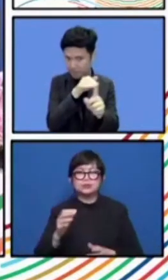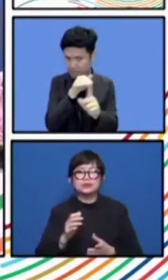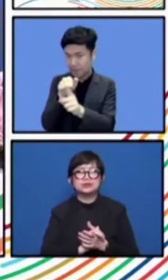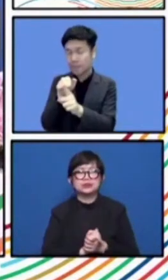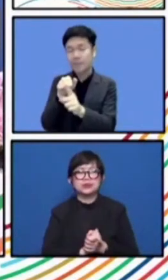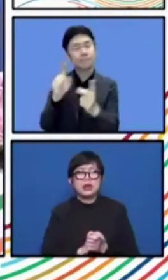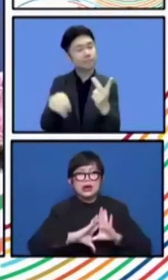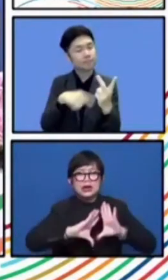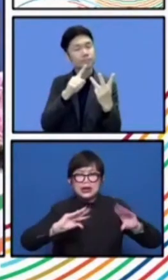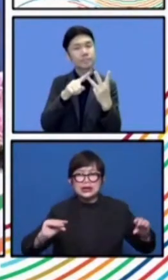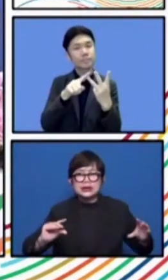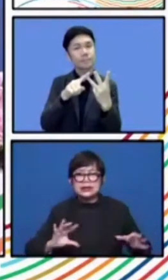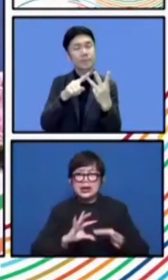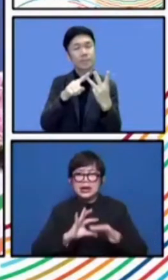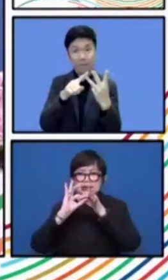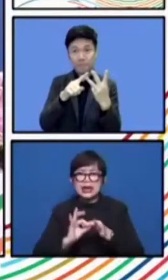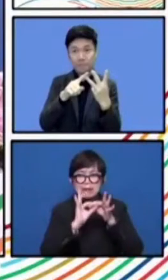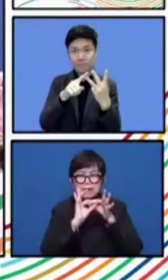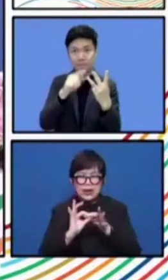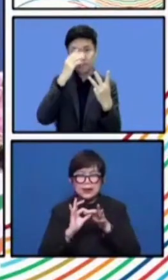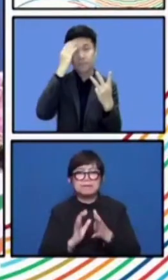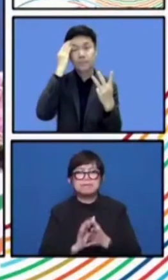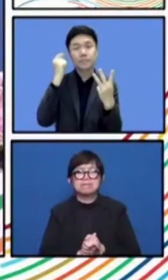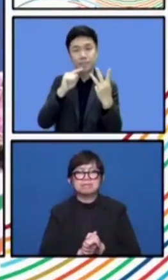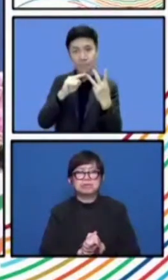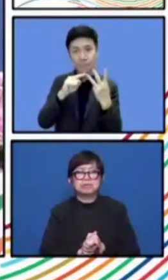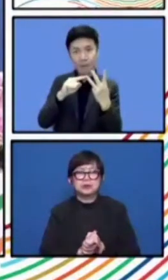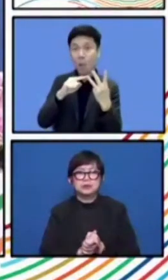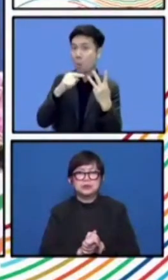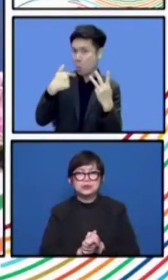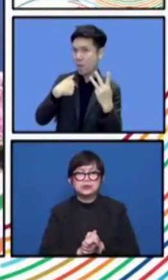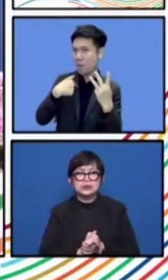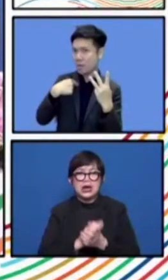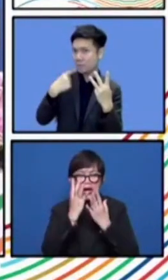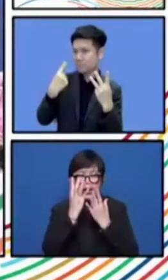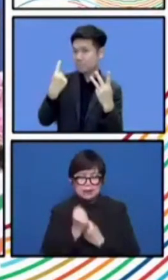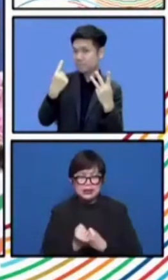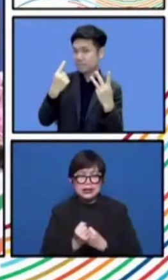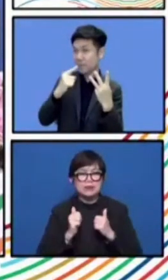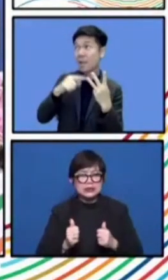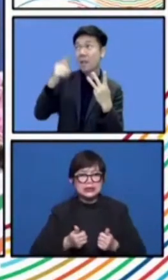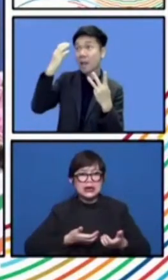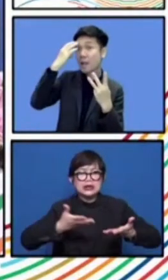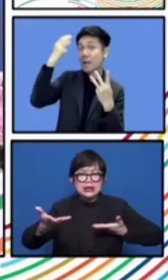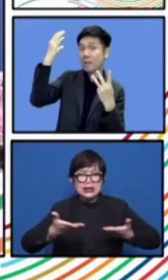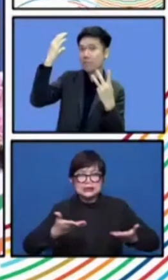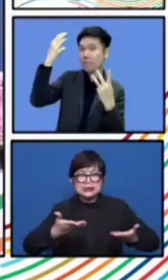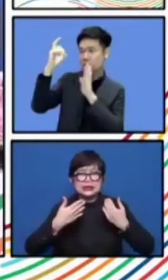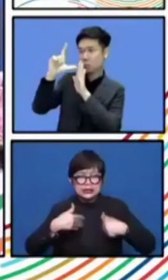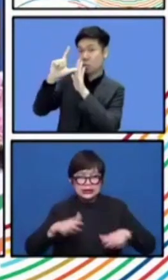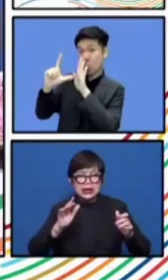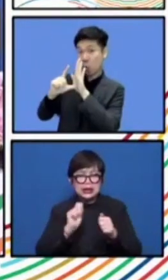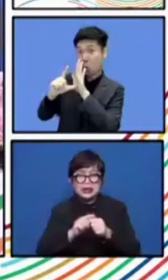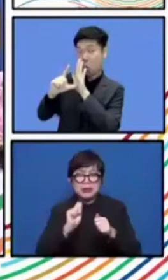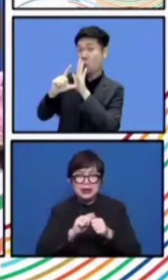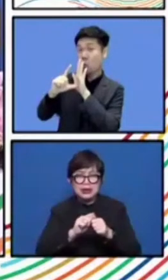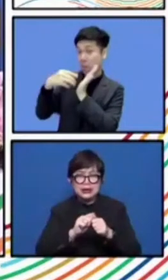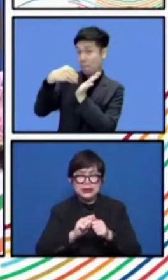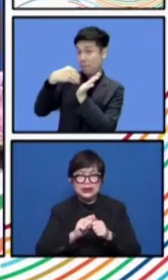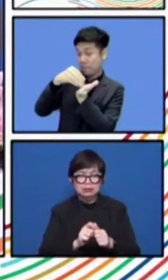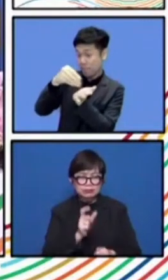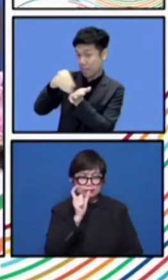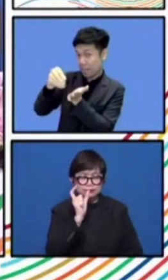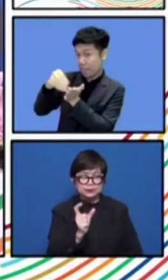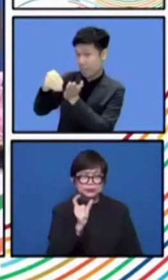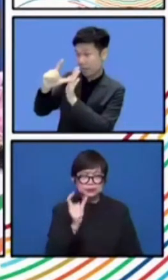hopefully the new revision of the public procurement law and by saying that I have to remind